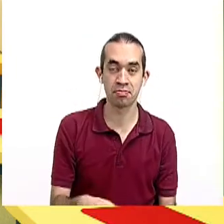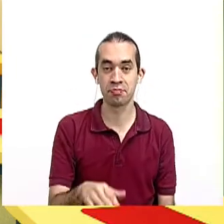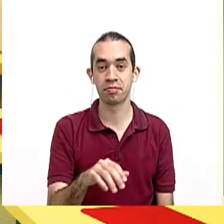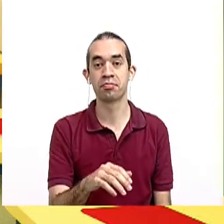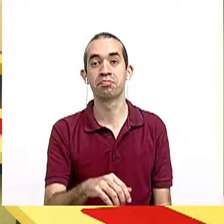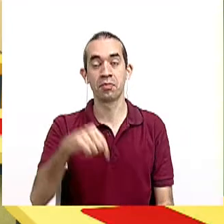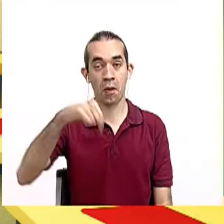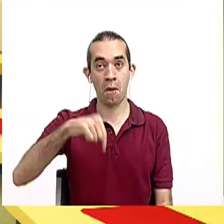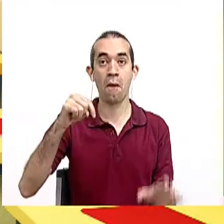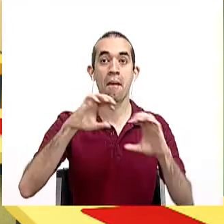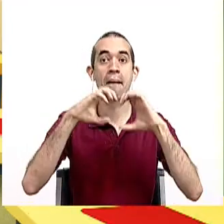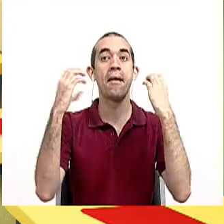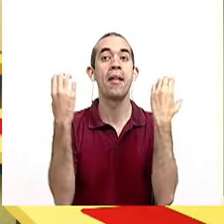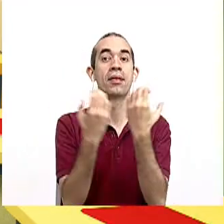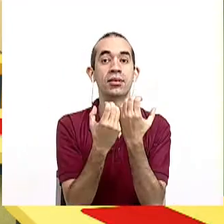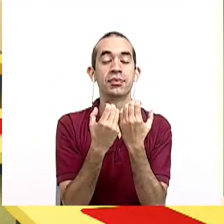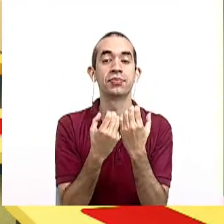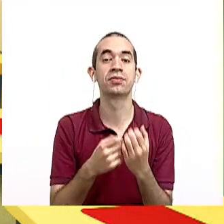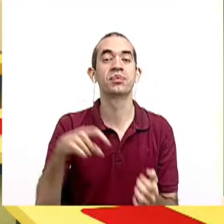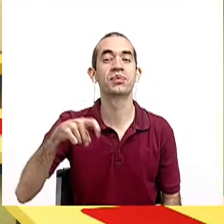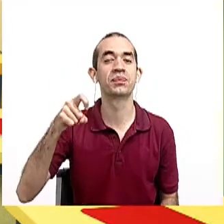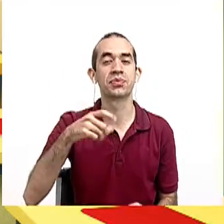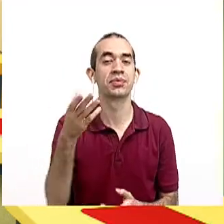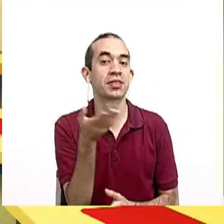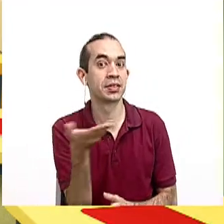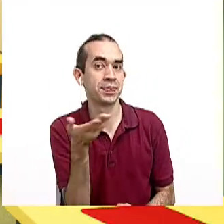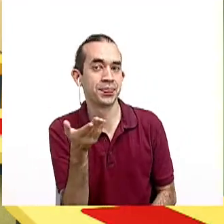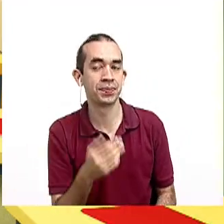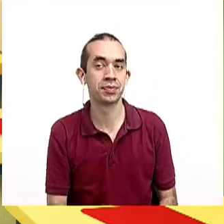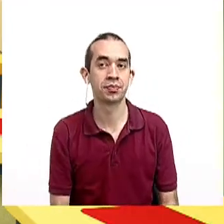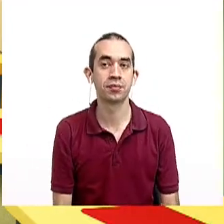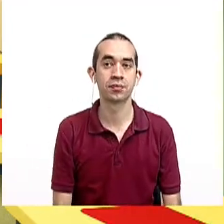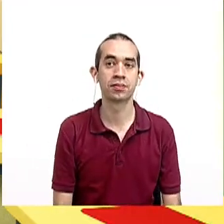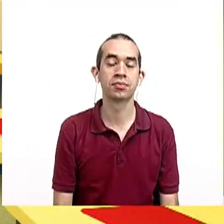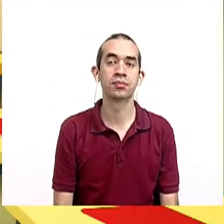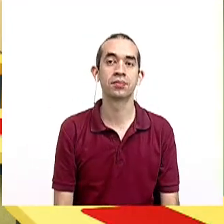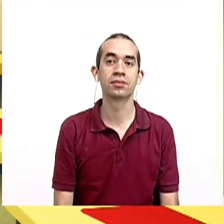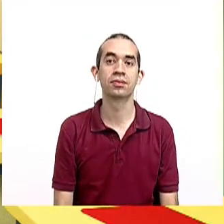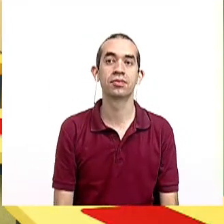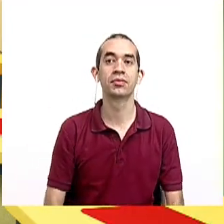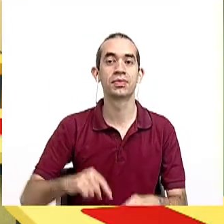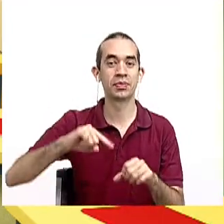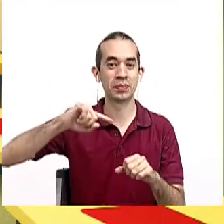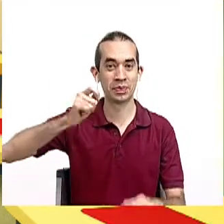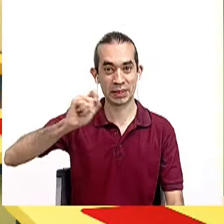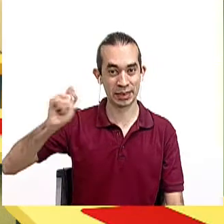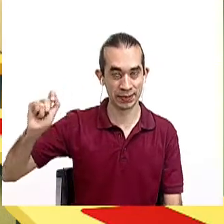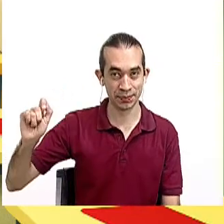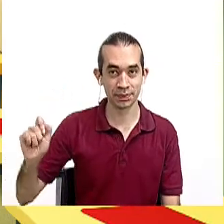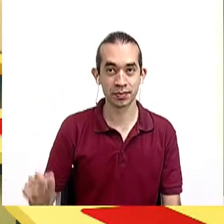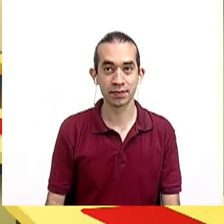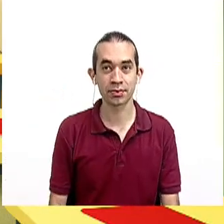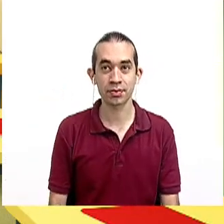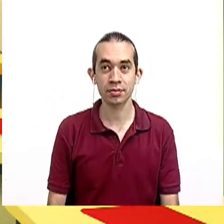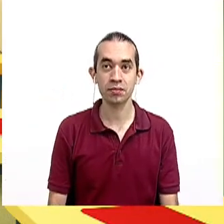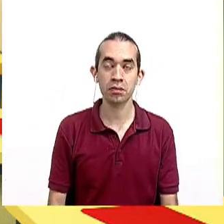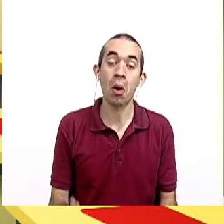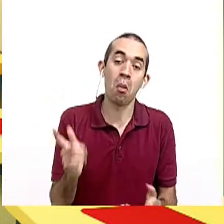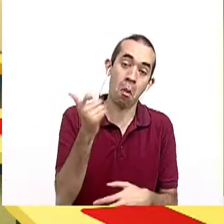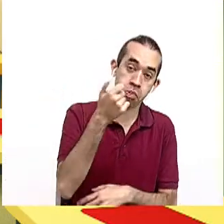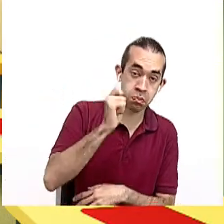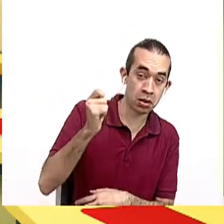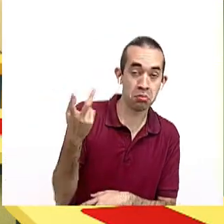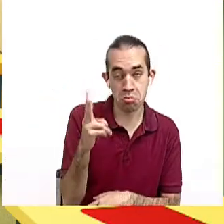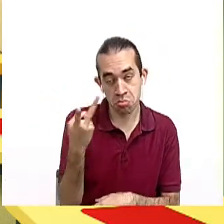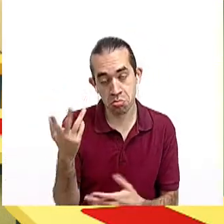for today's lesson, we're going to need the following materials. A pencil or a pen. It could be a